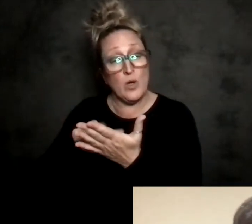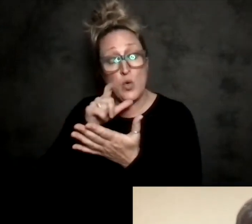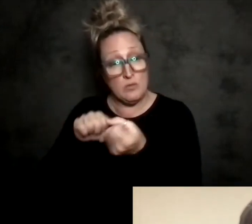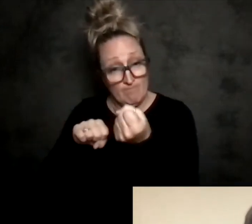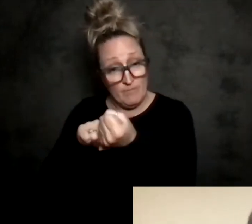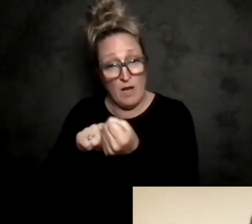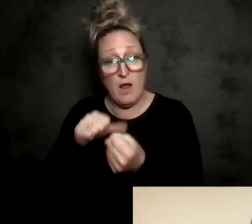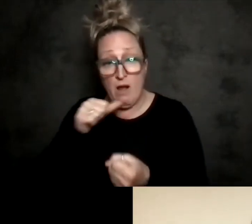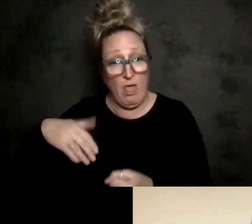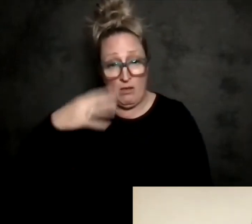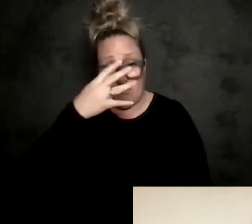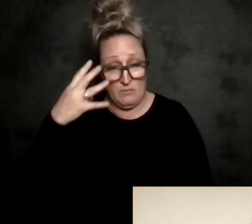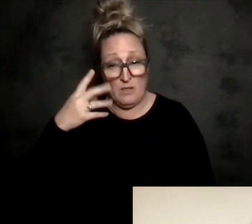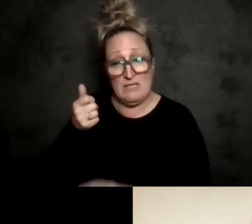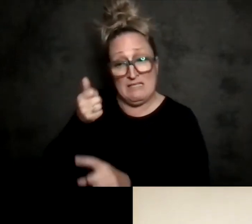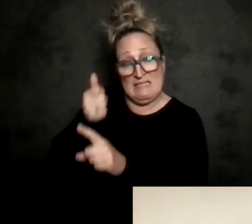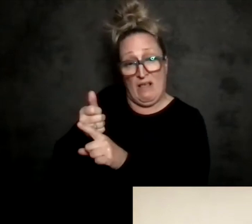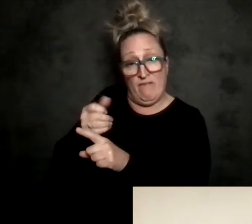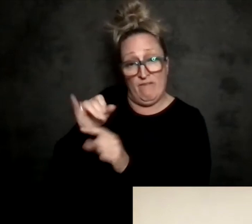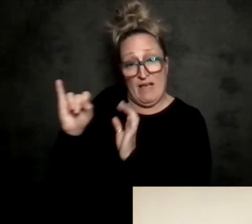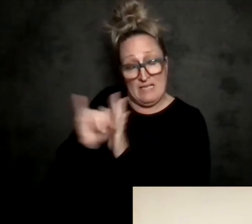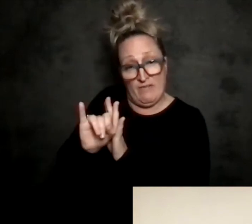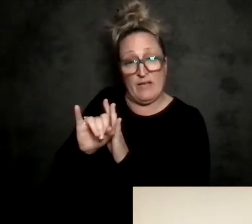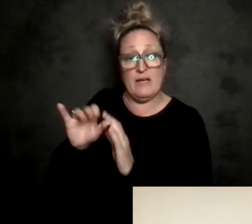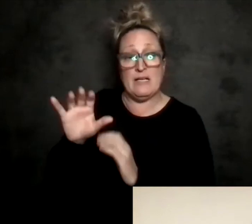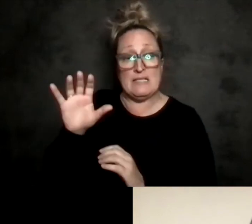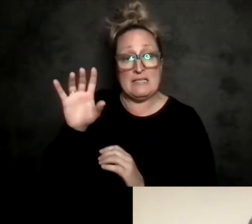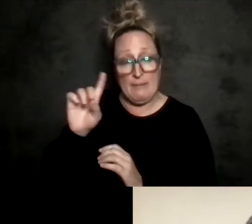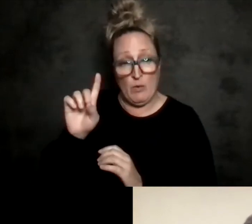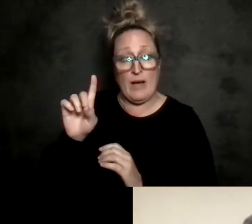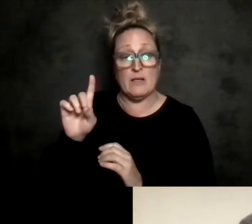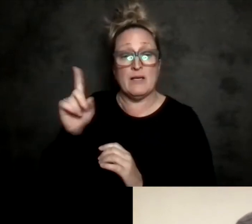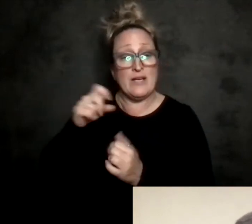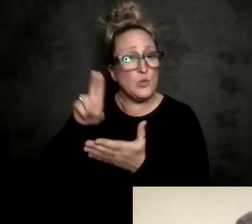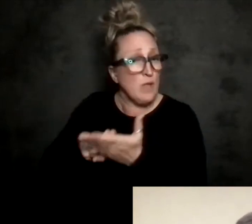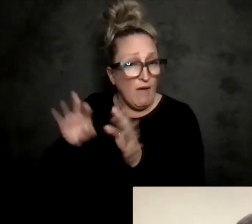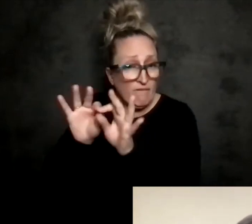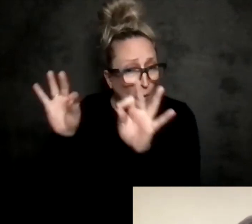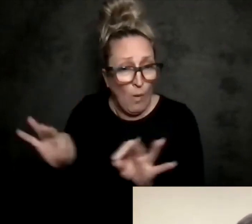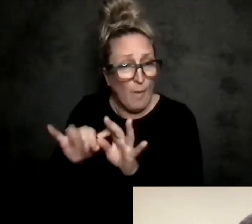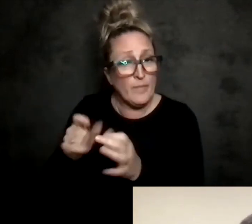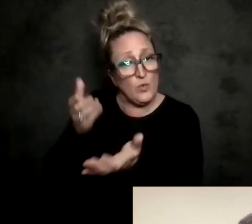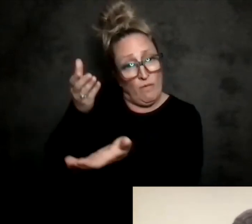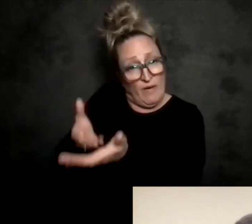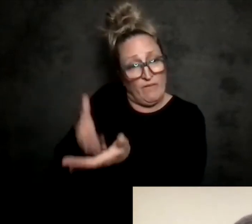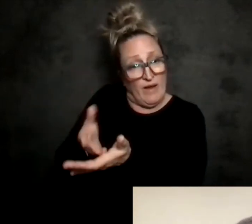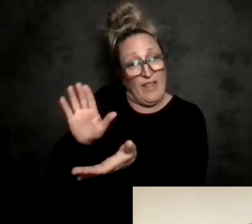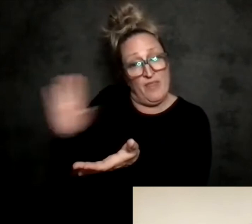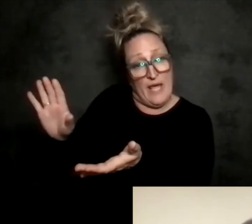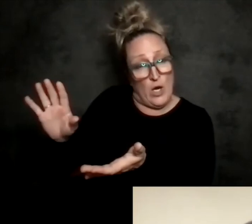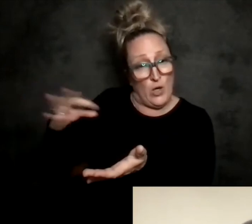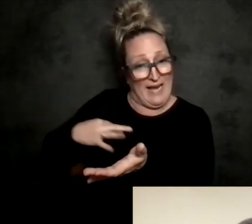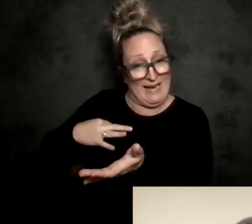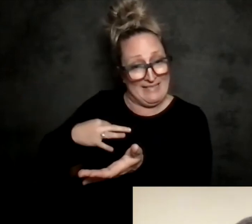an undocumented self-identified Dem candidate need to sign a form to verify their